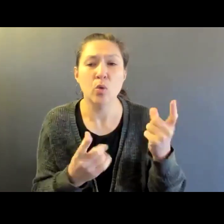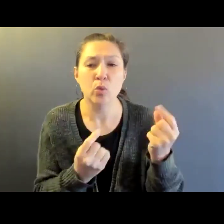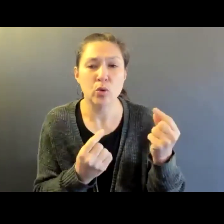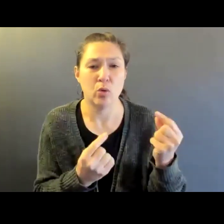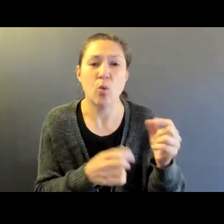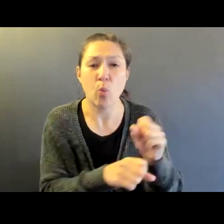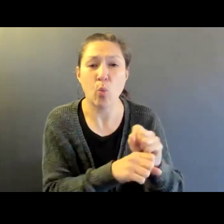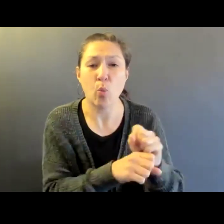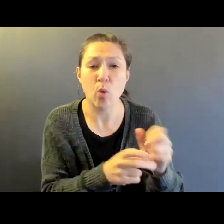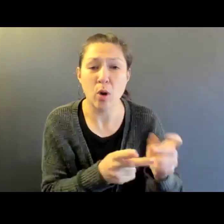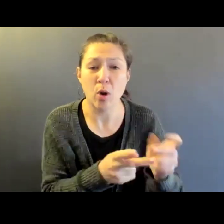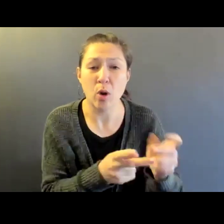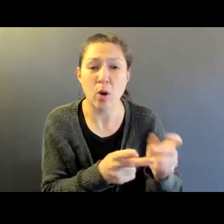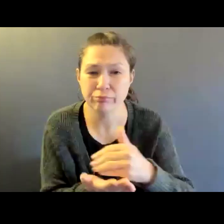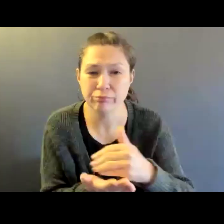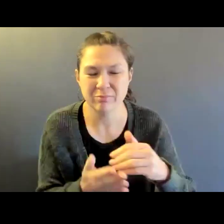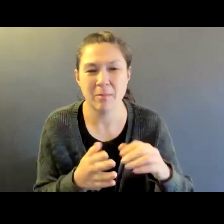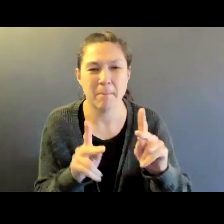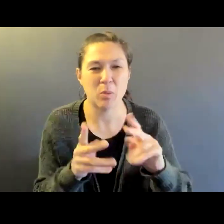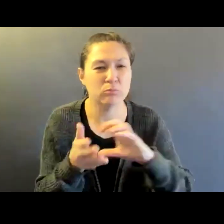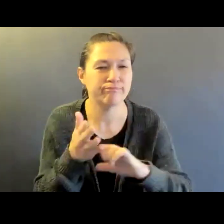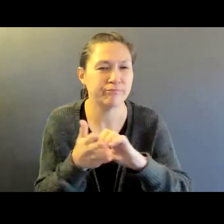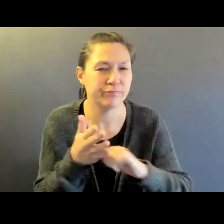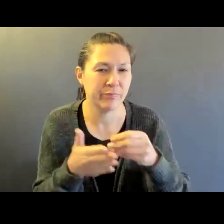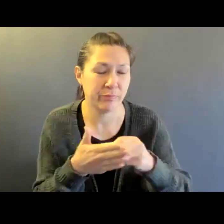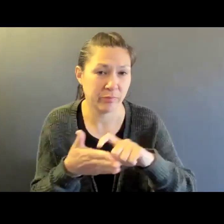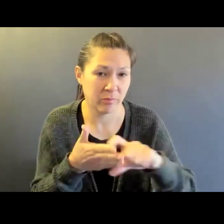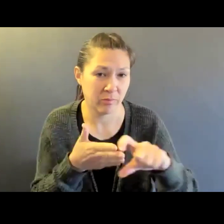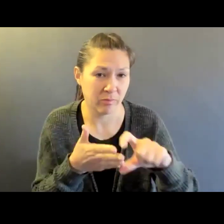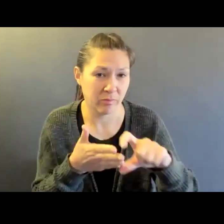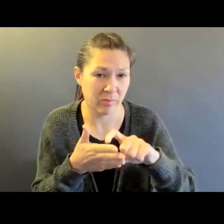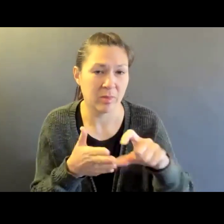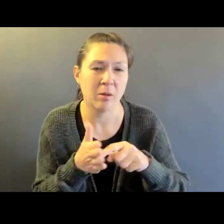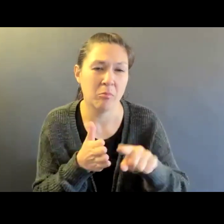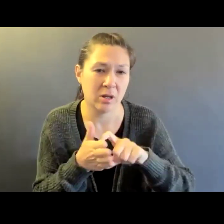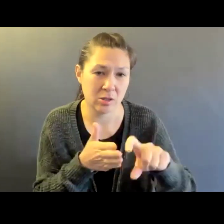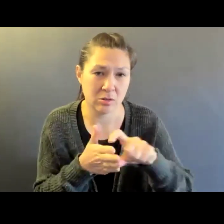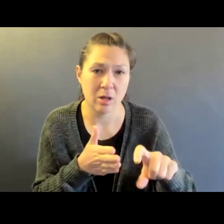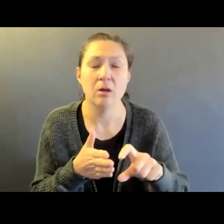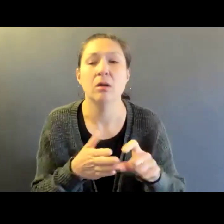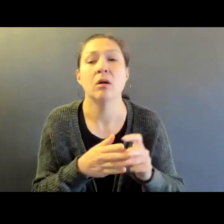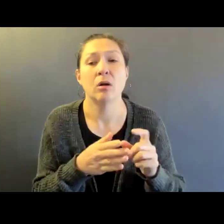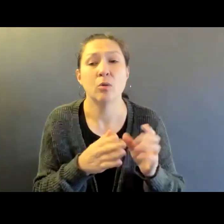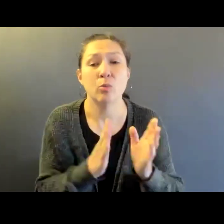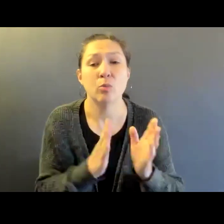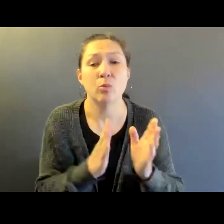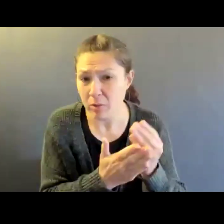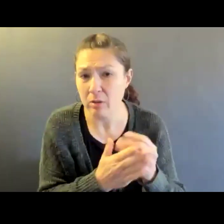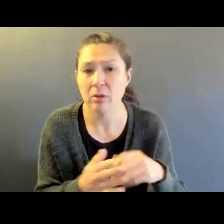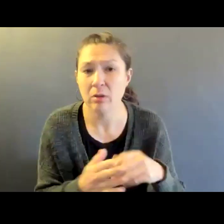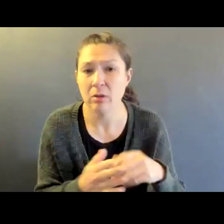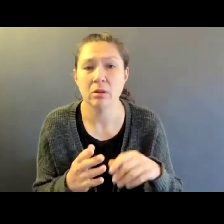those workplace campaigns worked through going out to workplaces, asking for money, and providing money for grants and